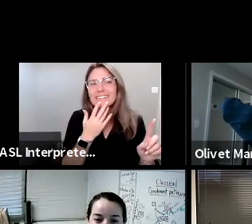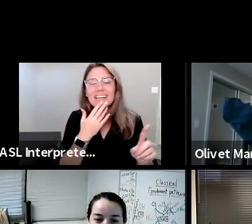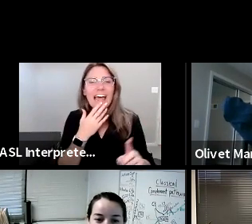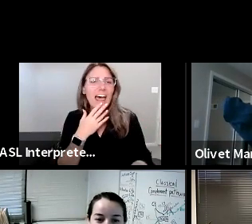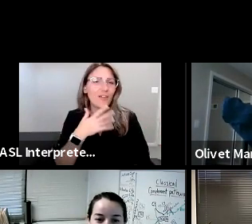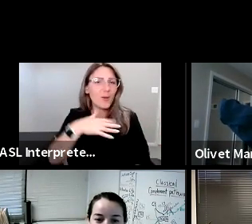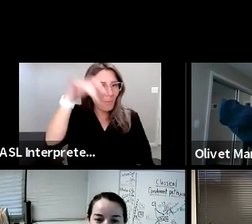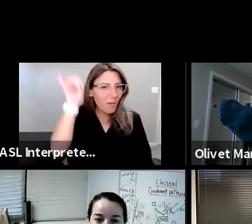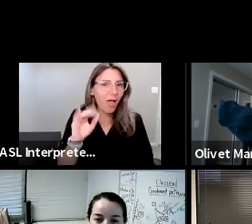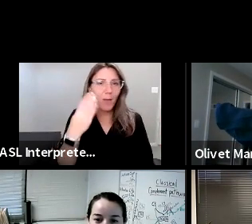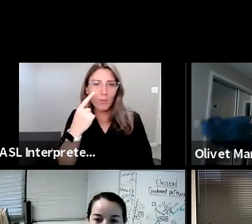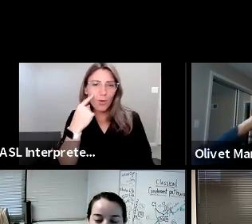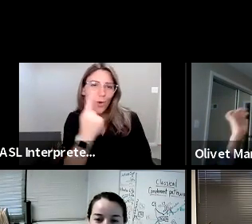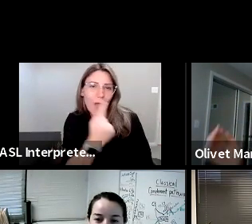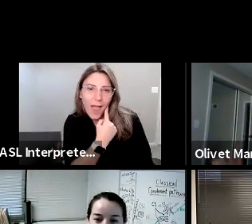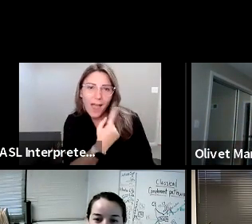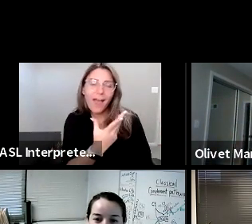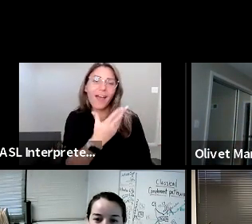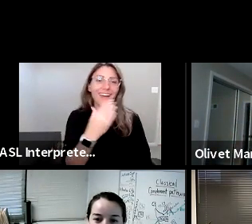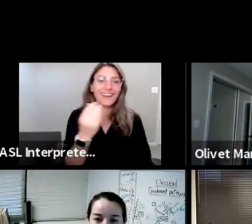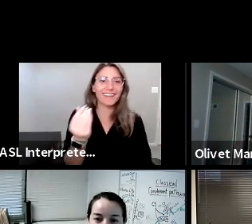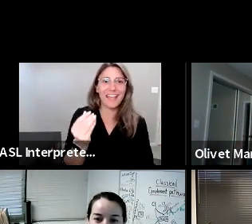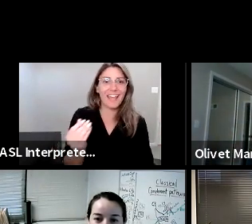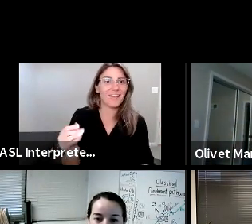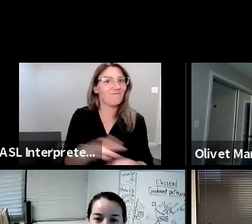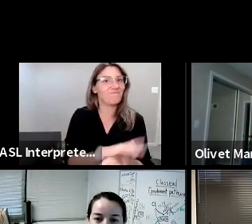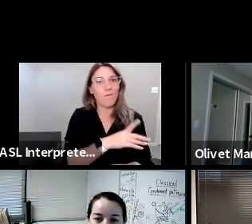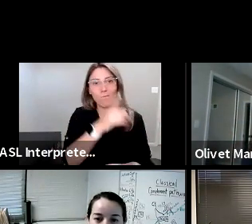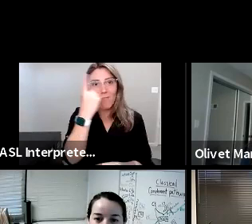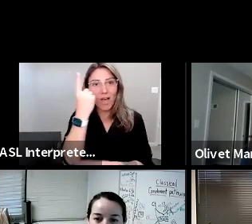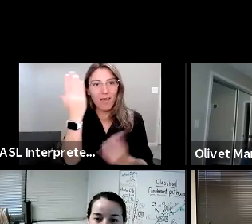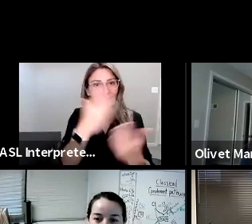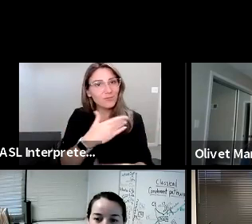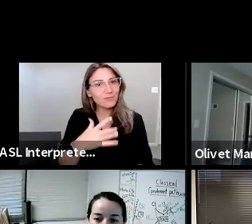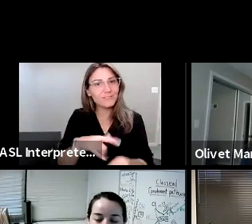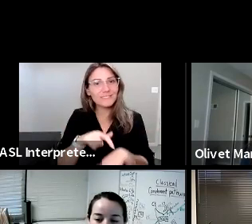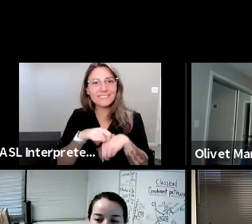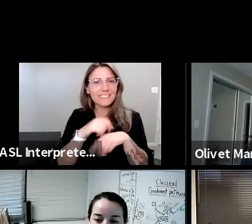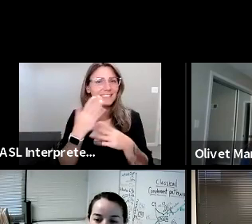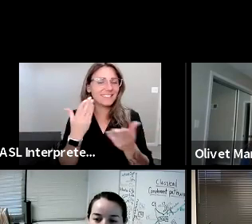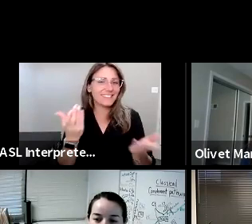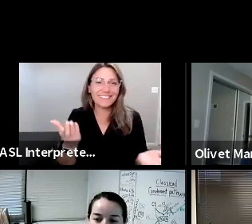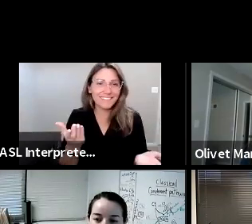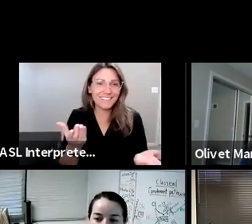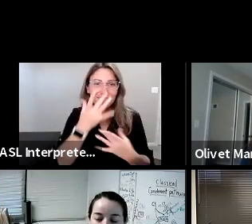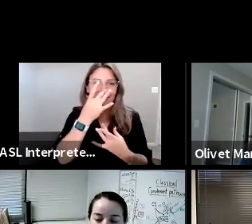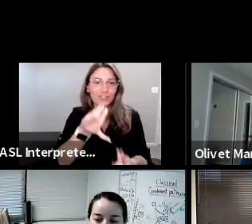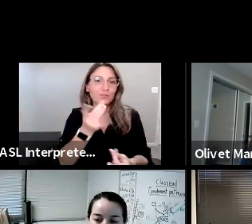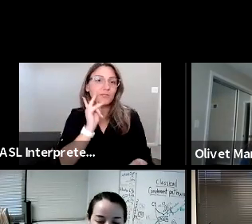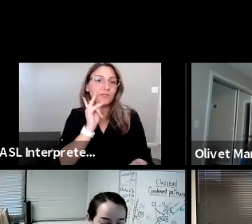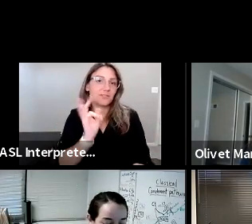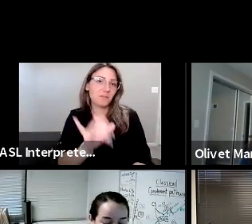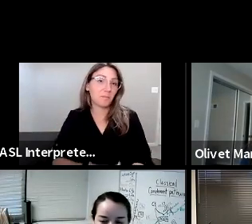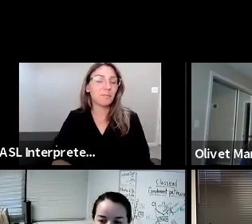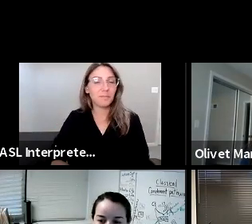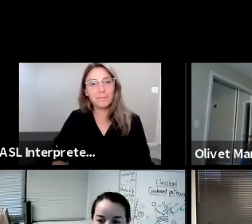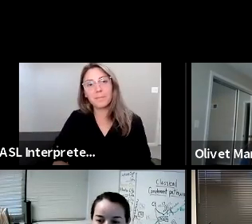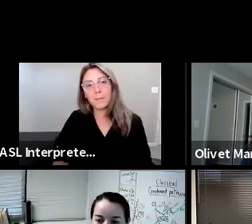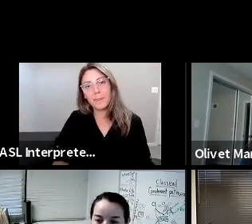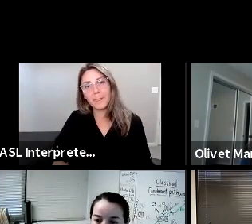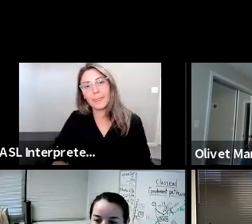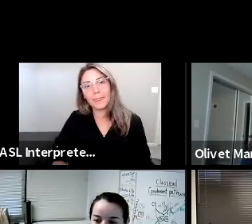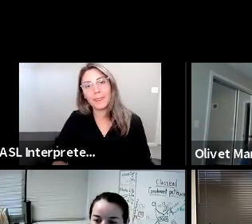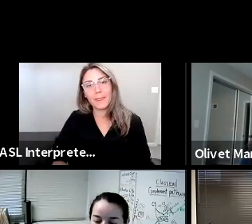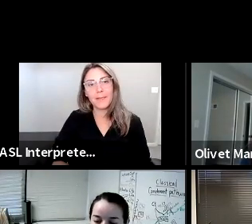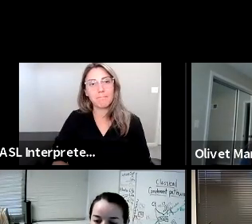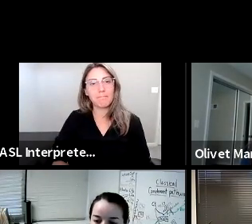blue-eyed athletes, as well as completely black. So very interesting to see. And I think